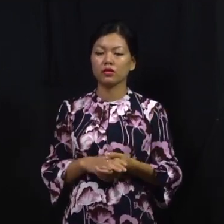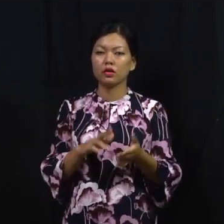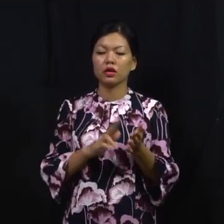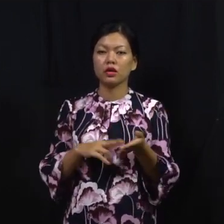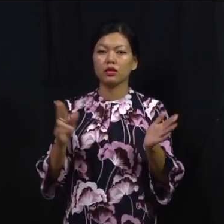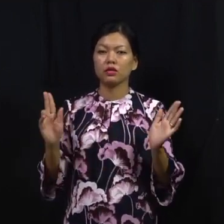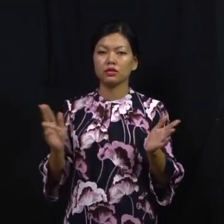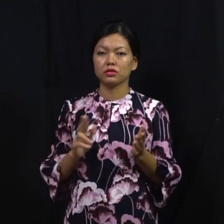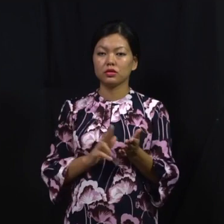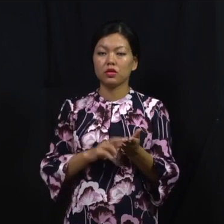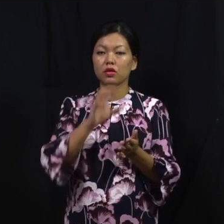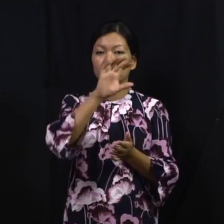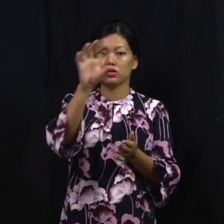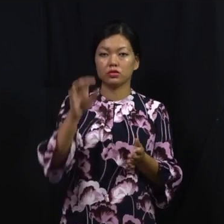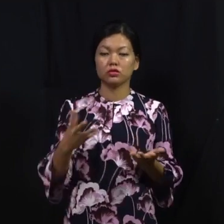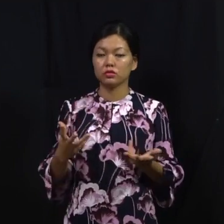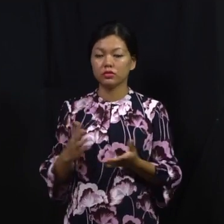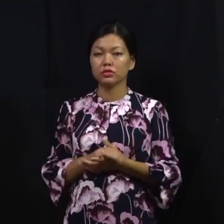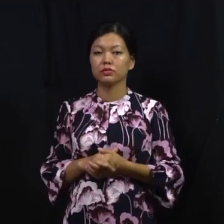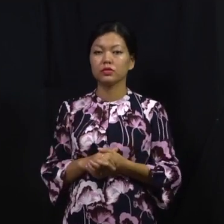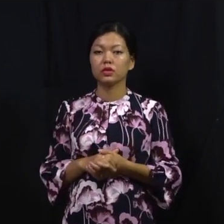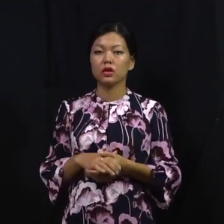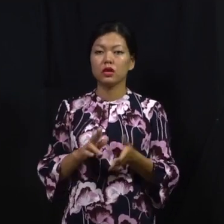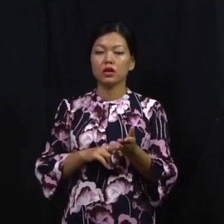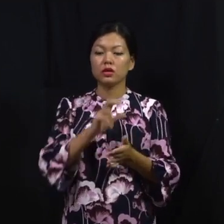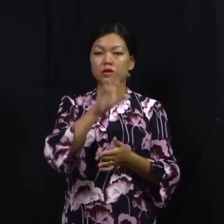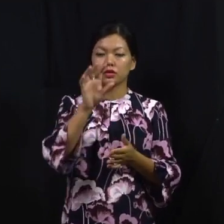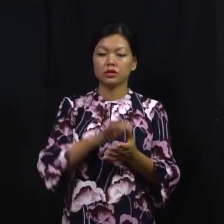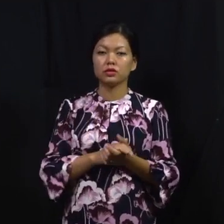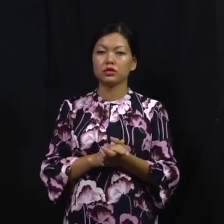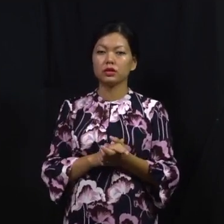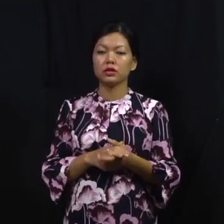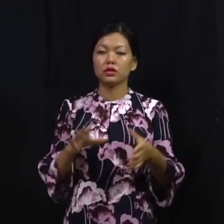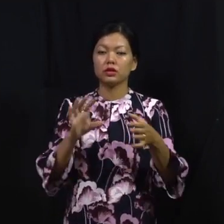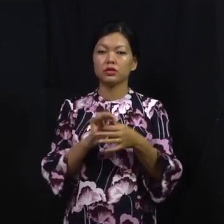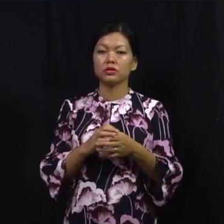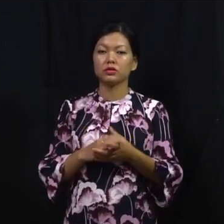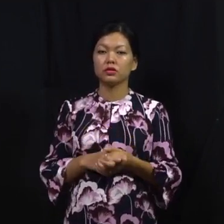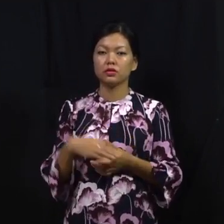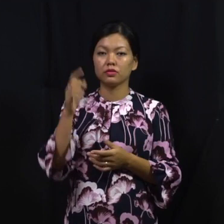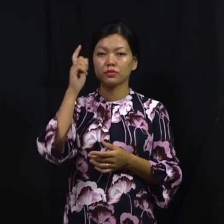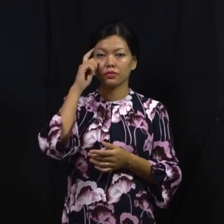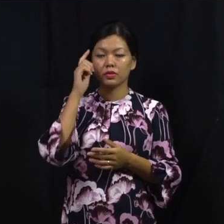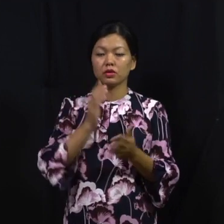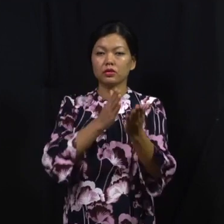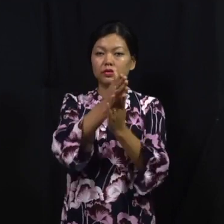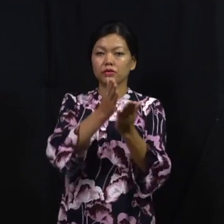other term. Nationality, it is a subjective term. Okay, it is a condition of mind and a way of